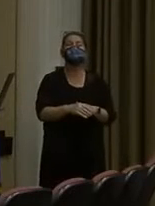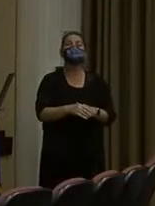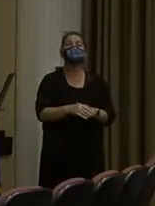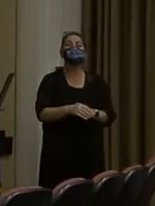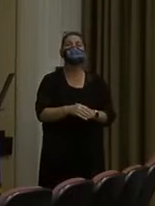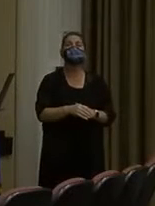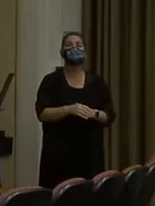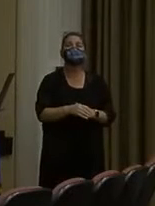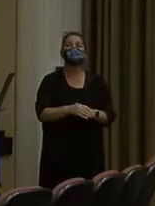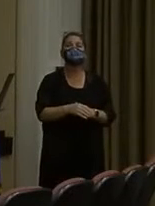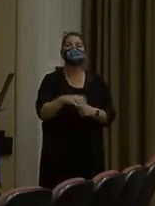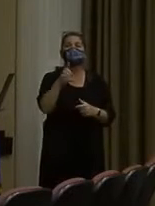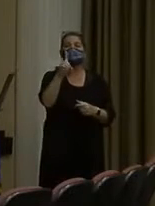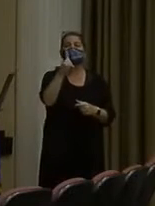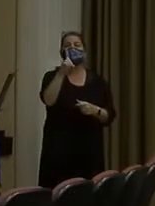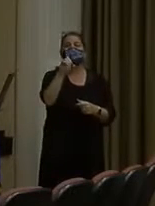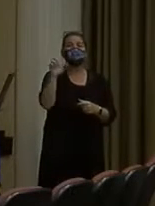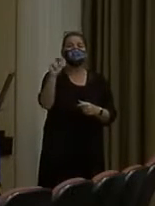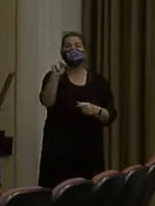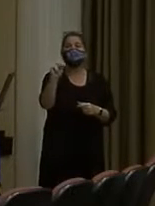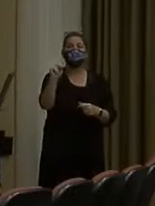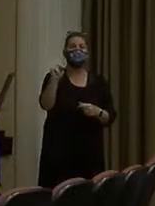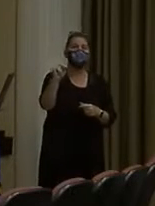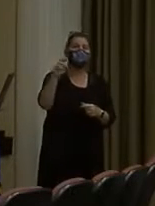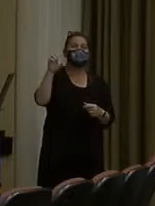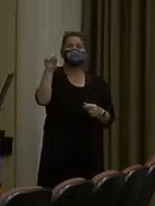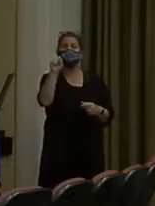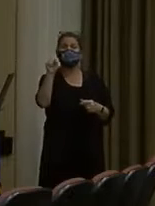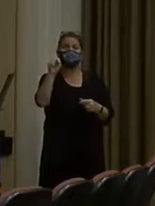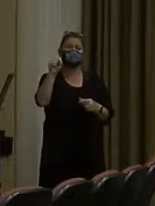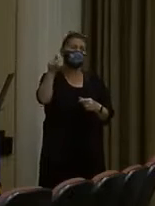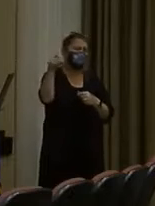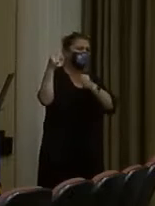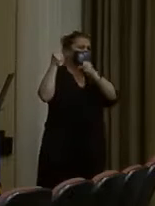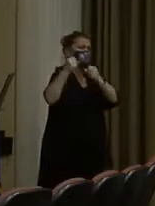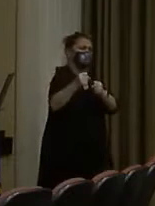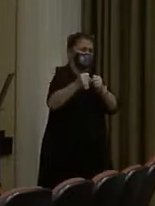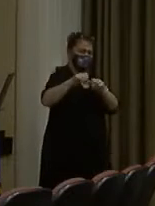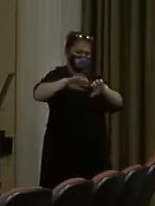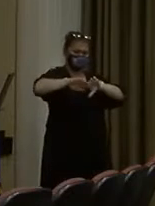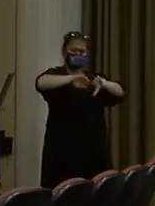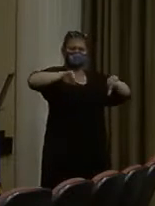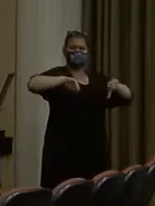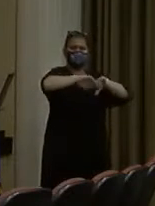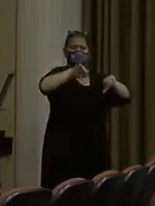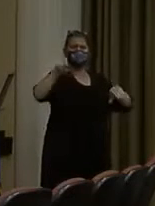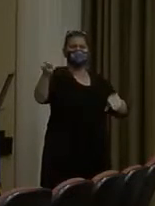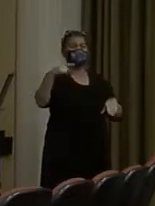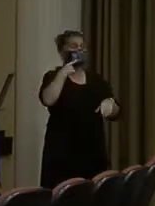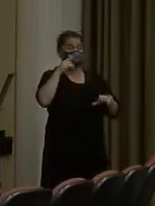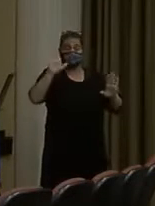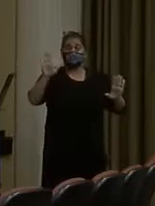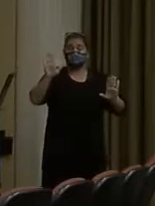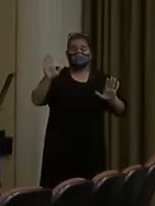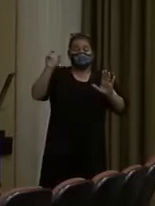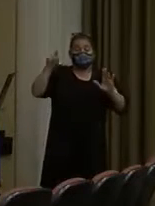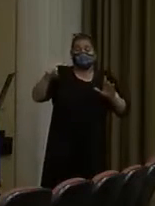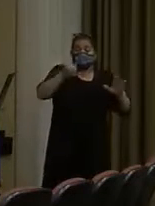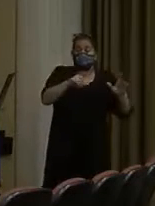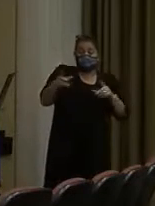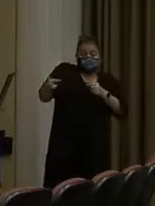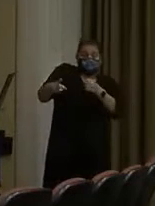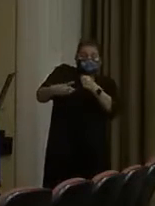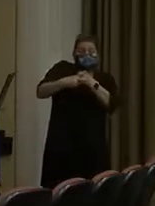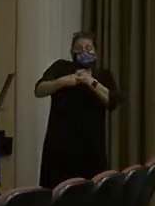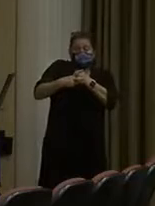So Dean Syrup, the strongest swimmer among us, says, oh my God, we've got to save